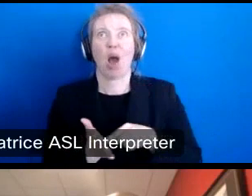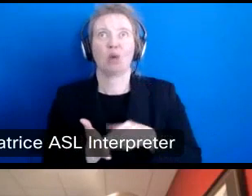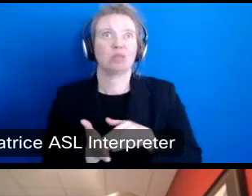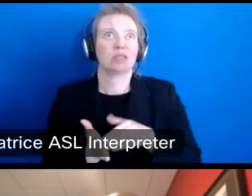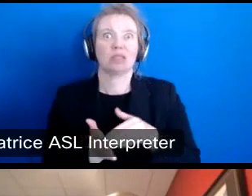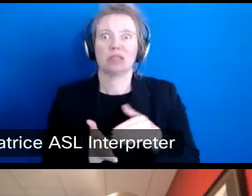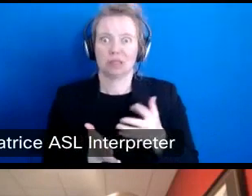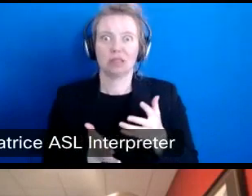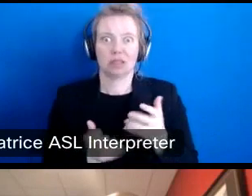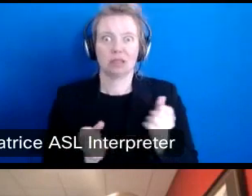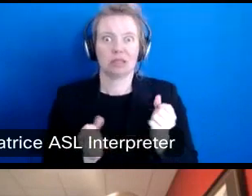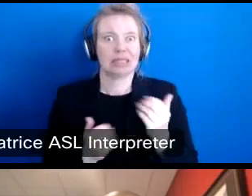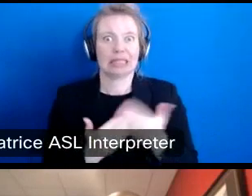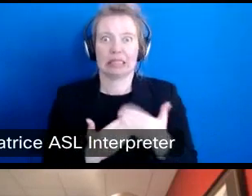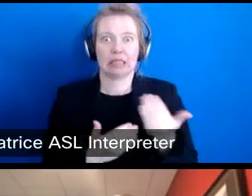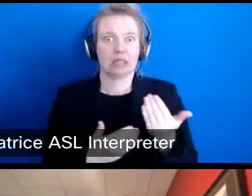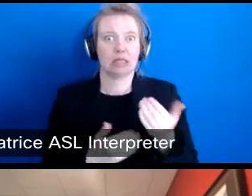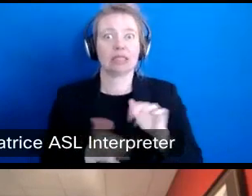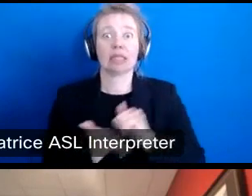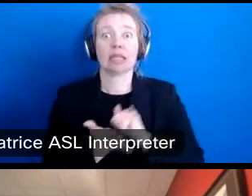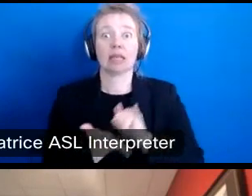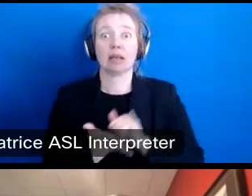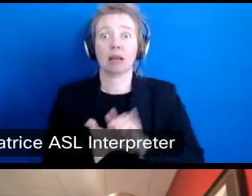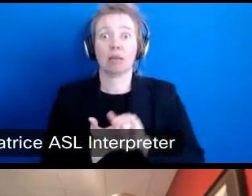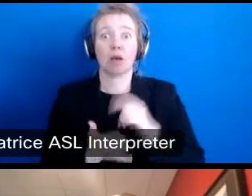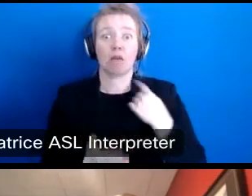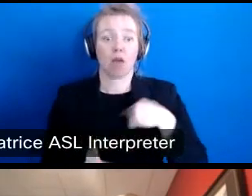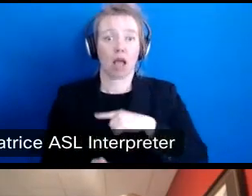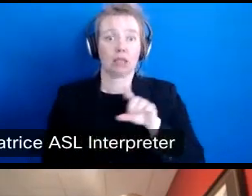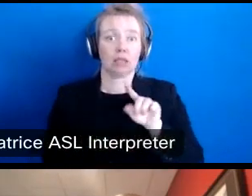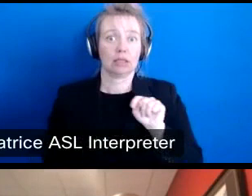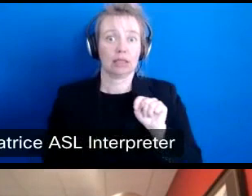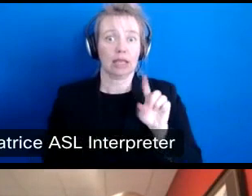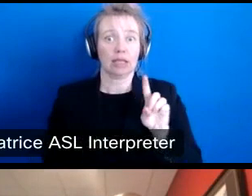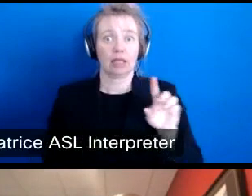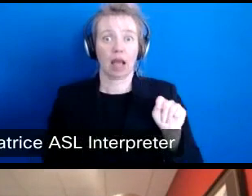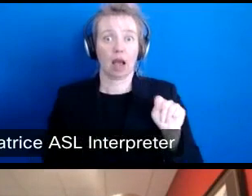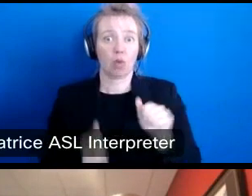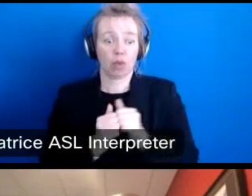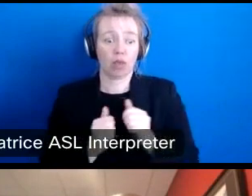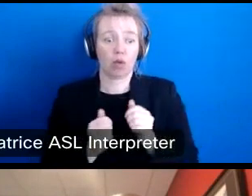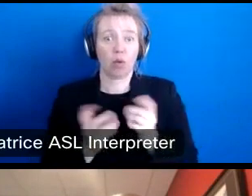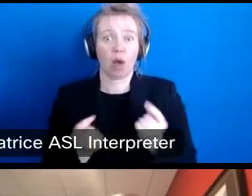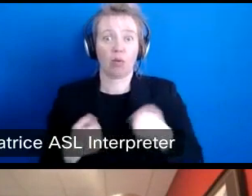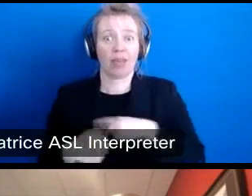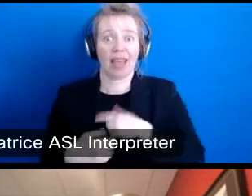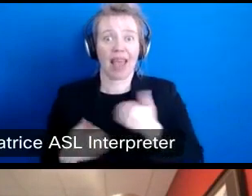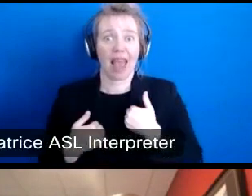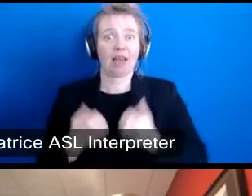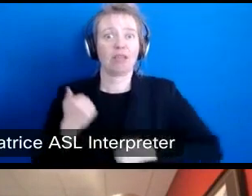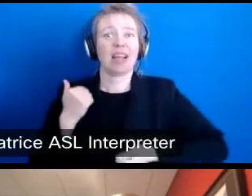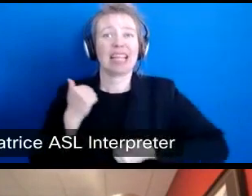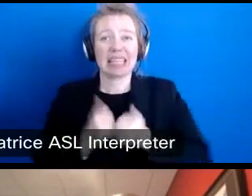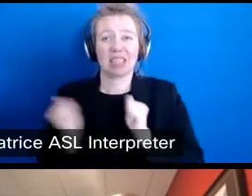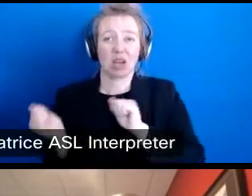practically impossible for DDOT, with the resources that we have, to review and address every TSI. And